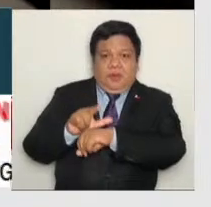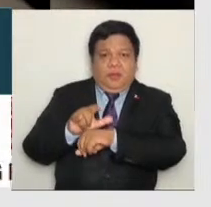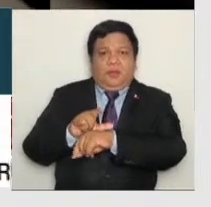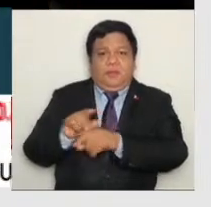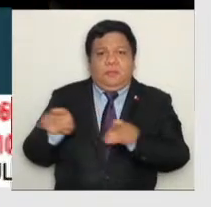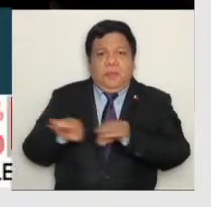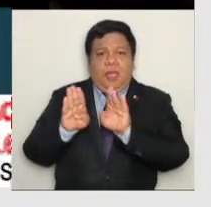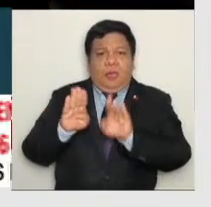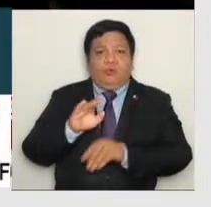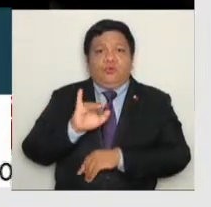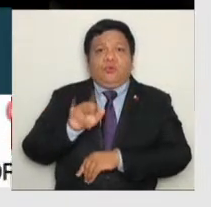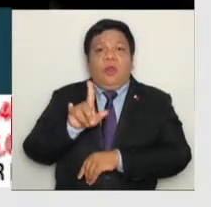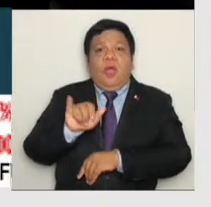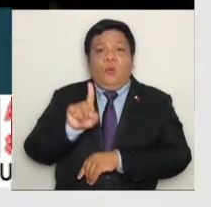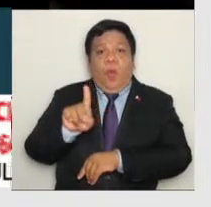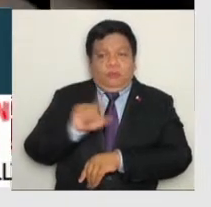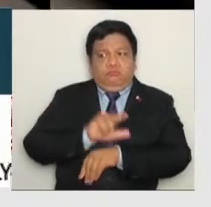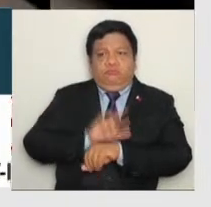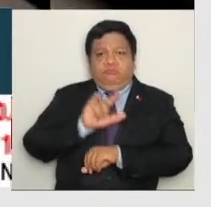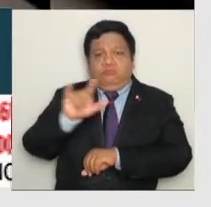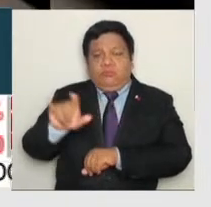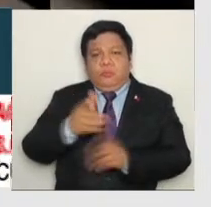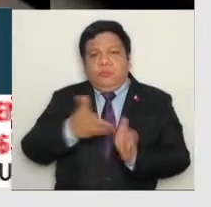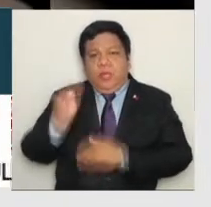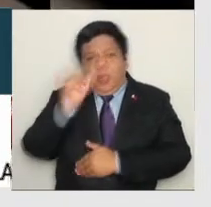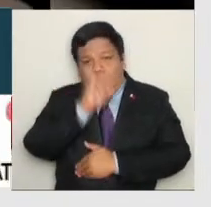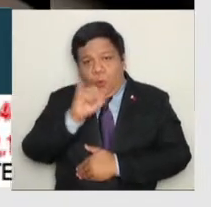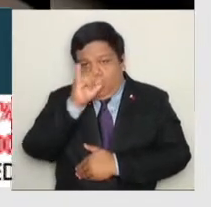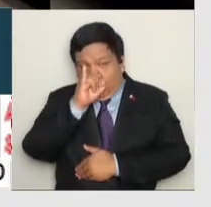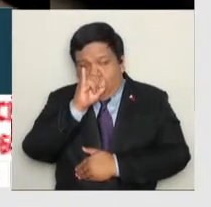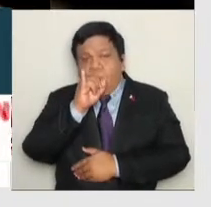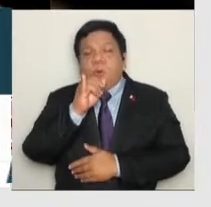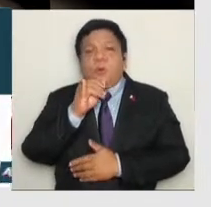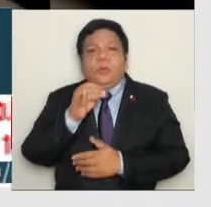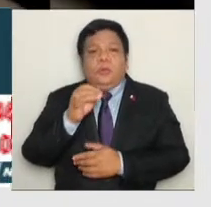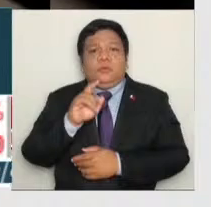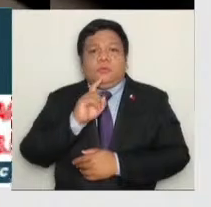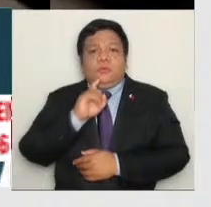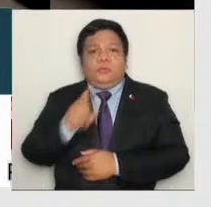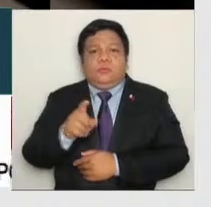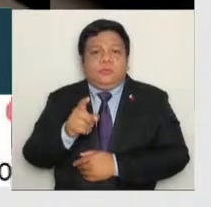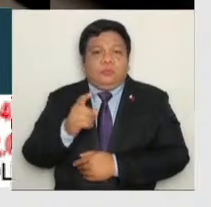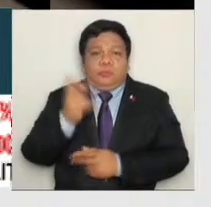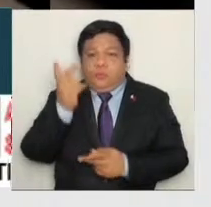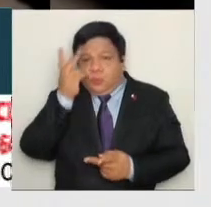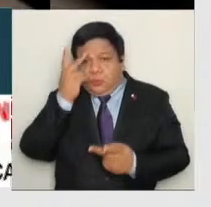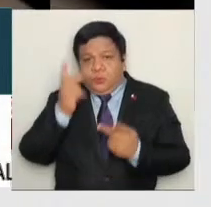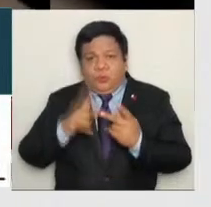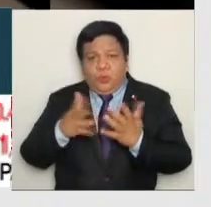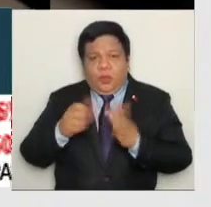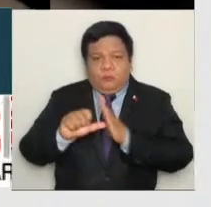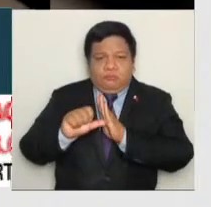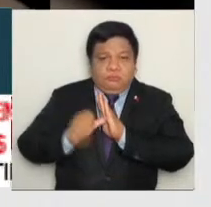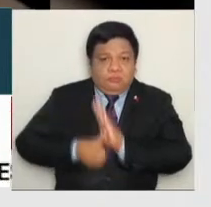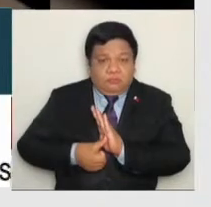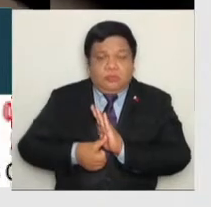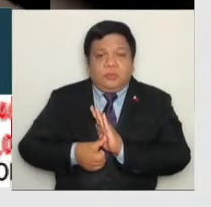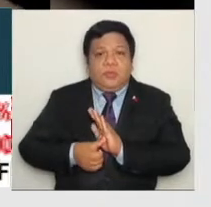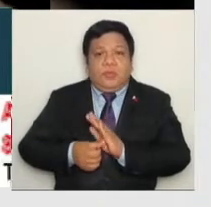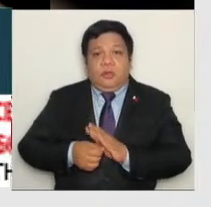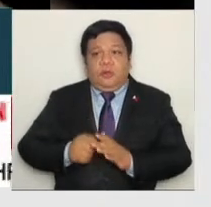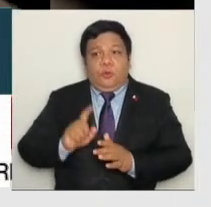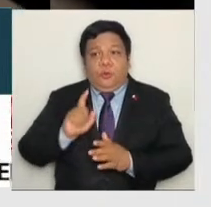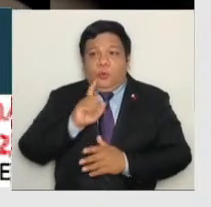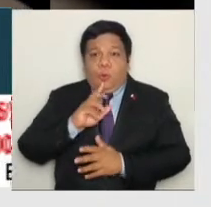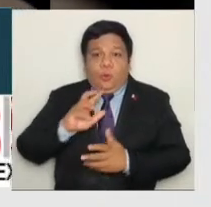deliver supplies to Iloilo. And it's really to stress the fact that the disaster is a